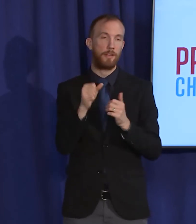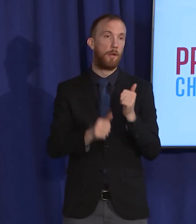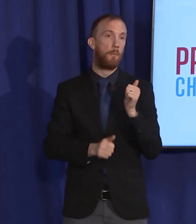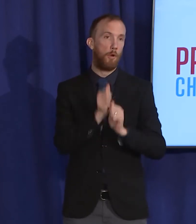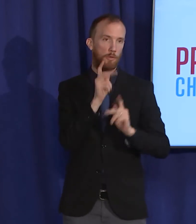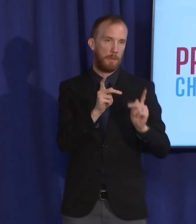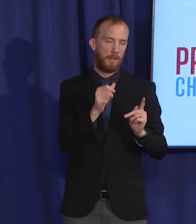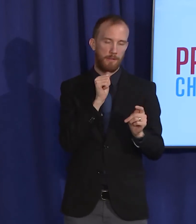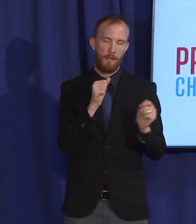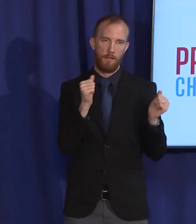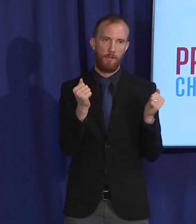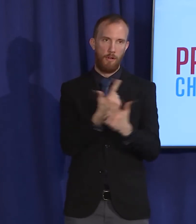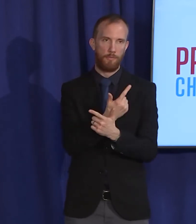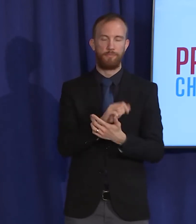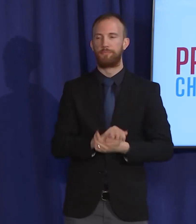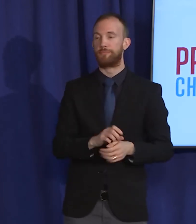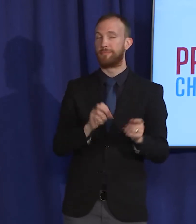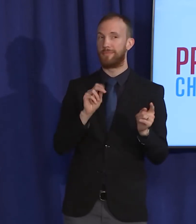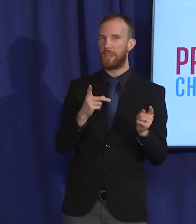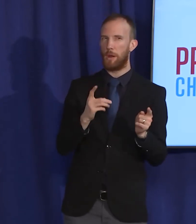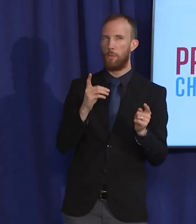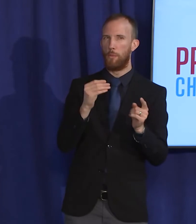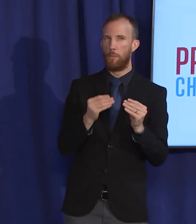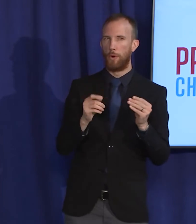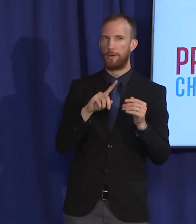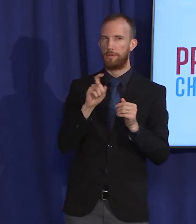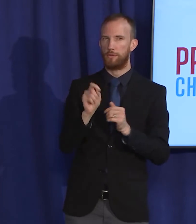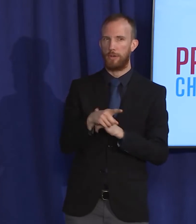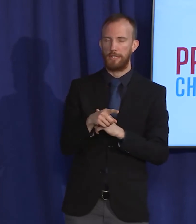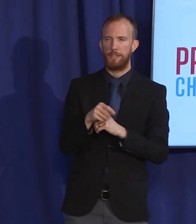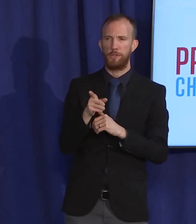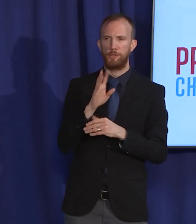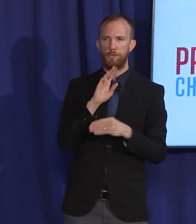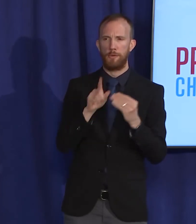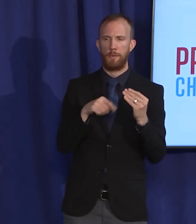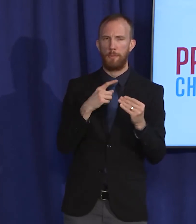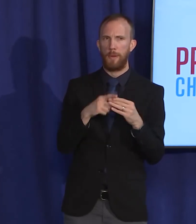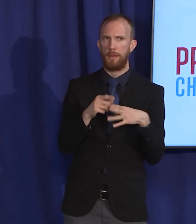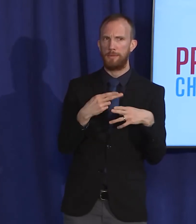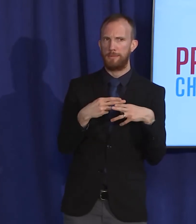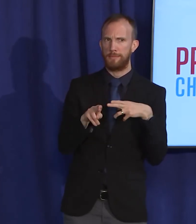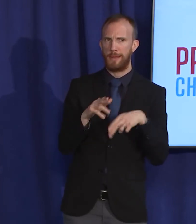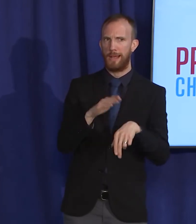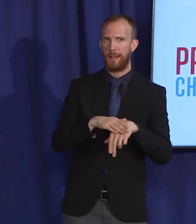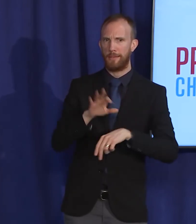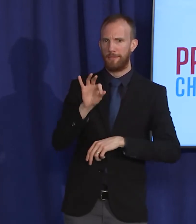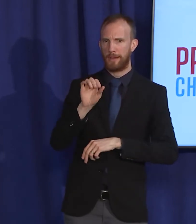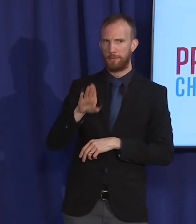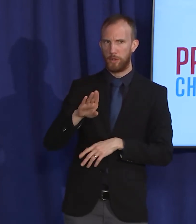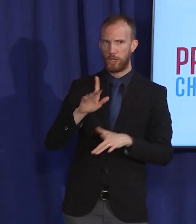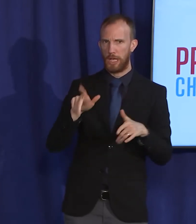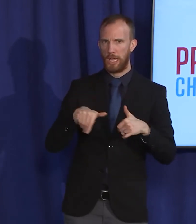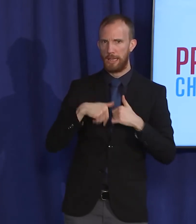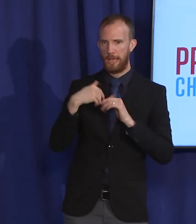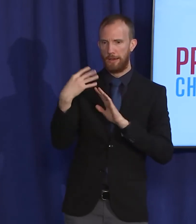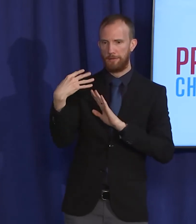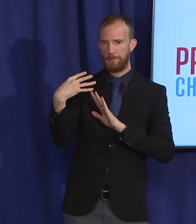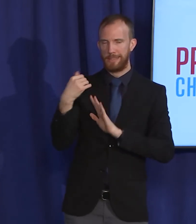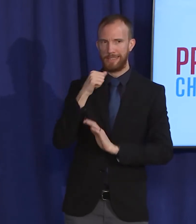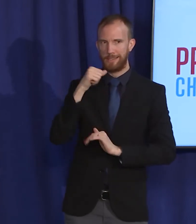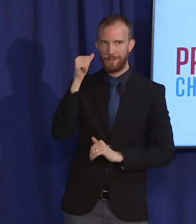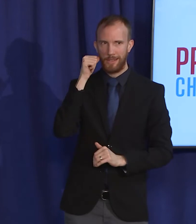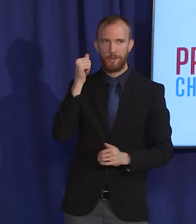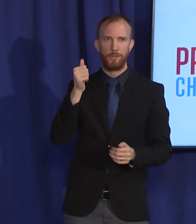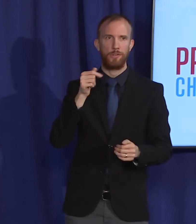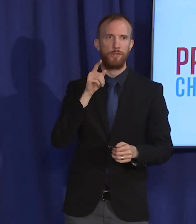one more question, not to jump the gun on this, but you did talk about it briefly on your Facebook Live yesterday, which was